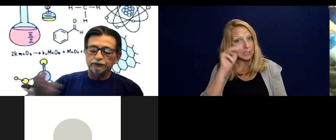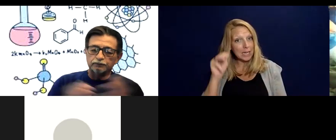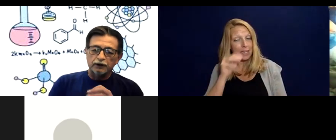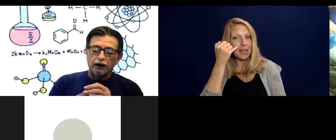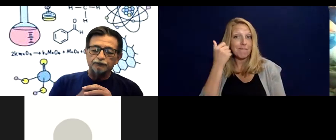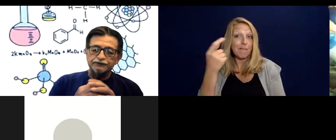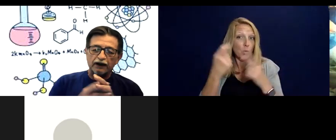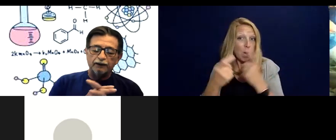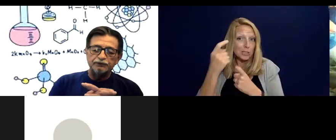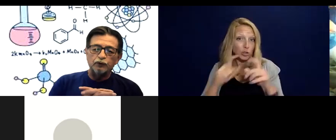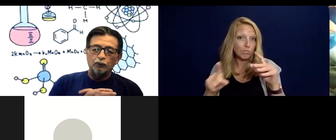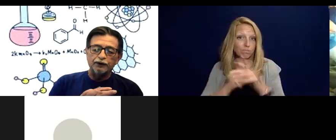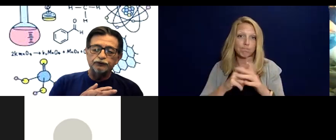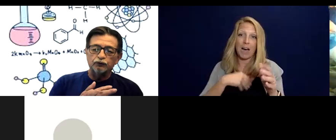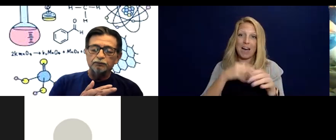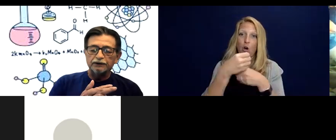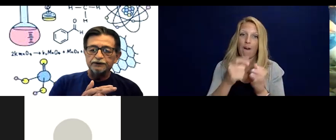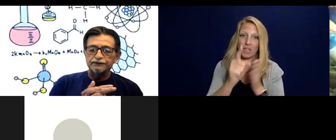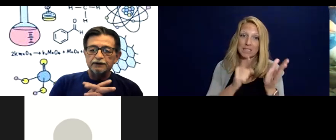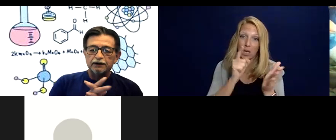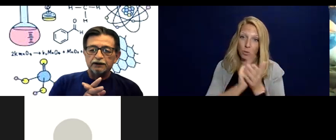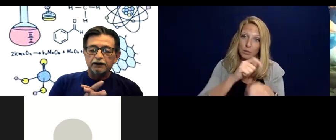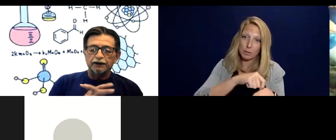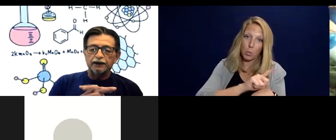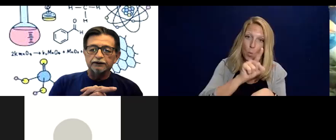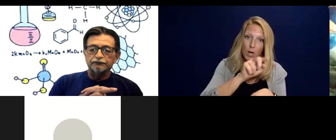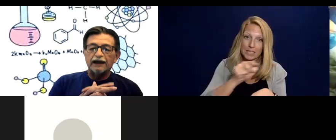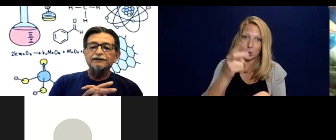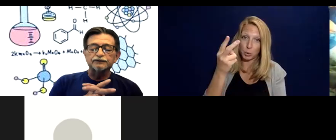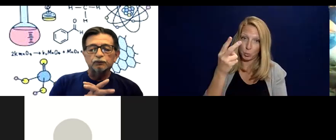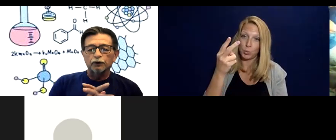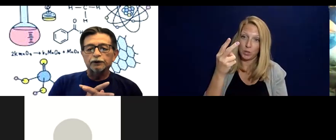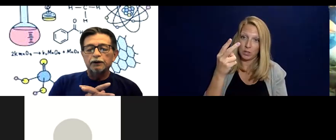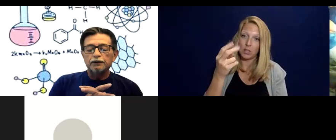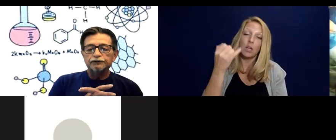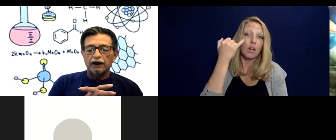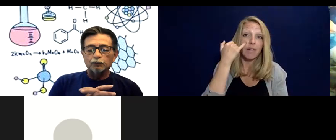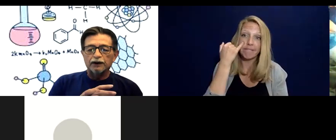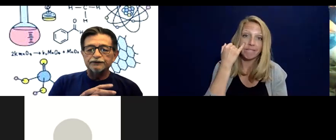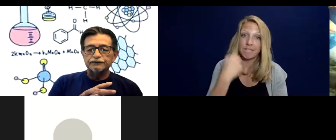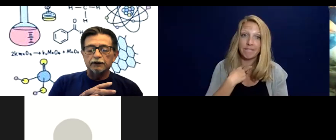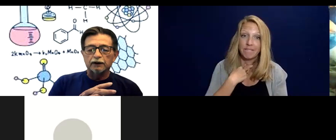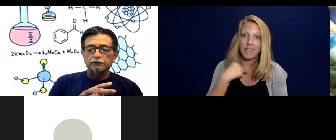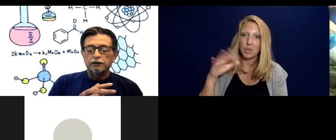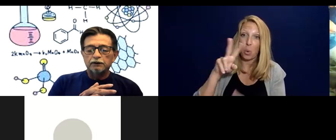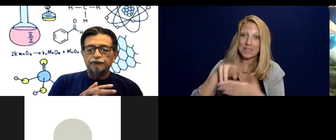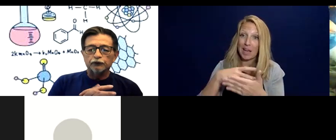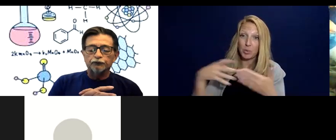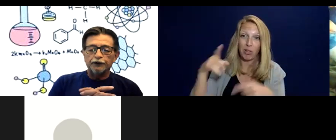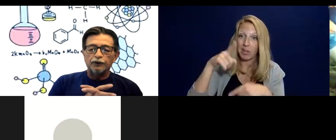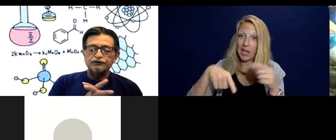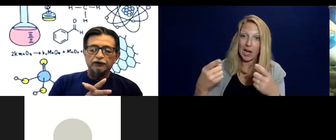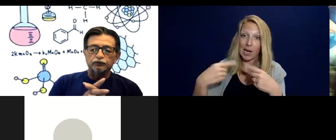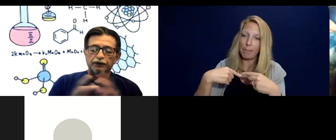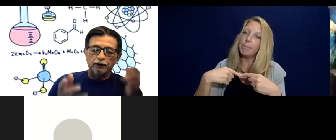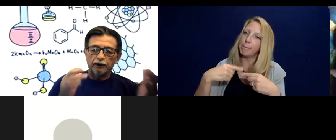to my Zoom office time between 1 and 2 on Mondays. And again, if that doesn't work time-wise, feel